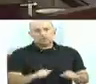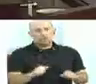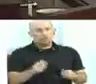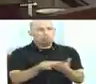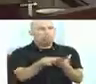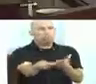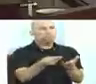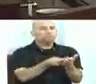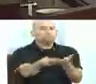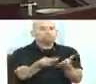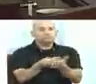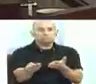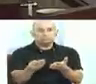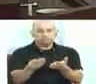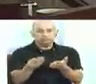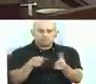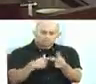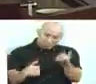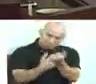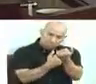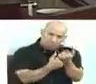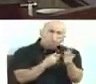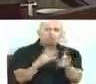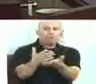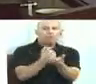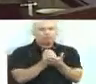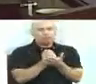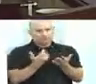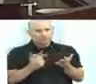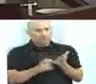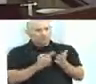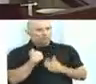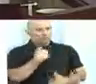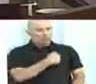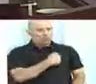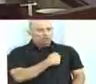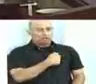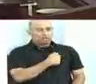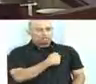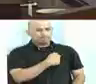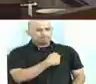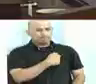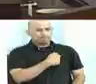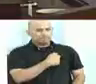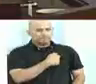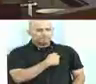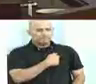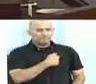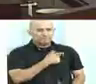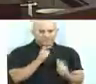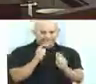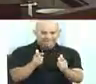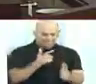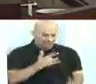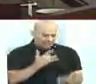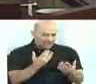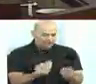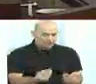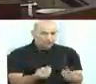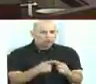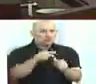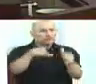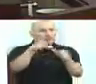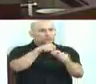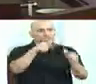bought or it can be earned. We sometimes extend our kindness to one another